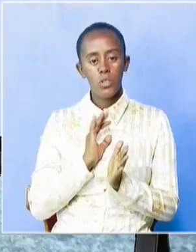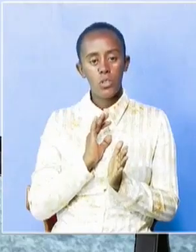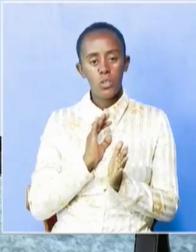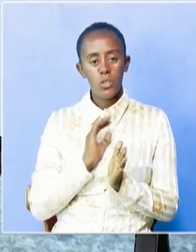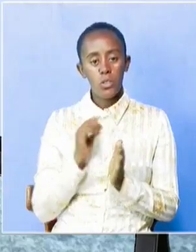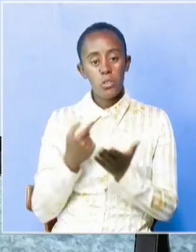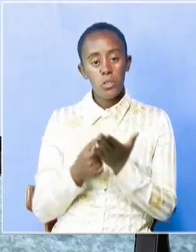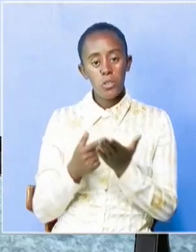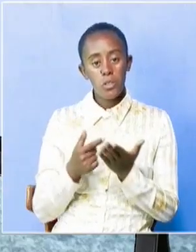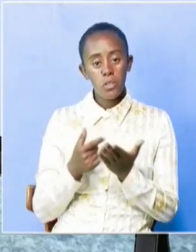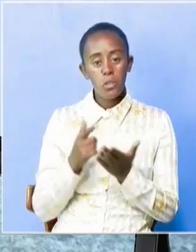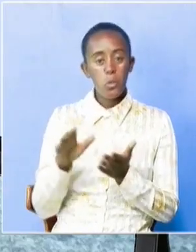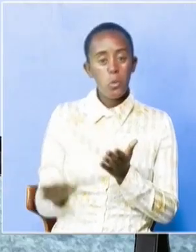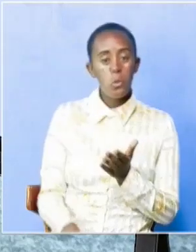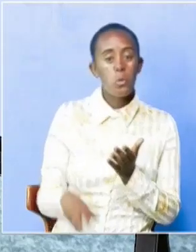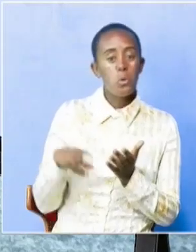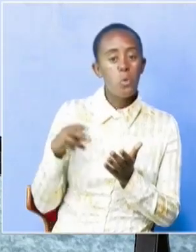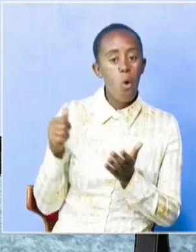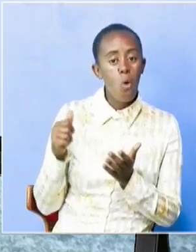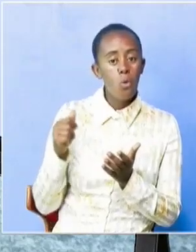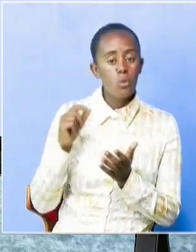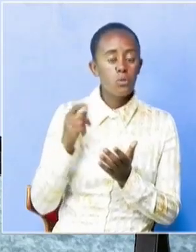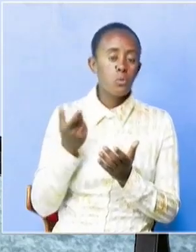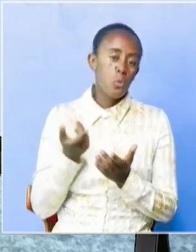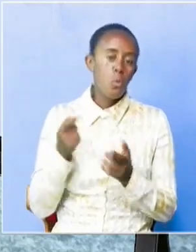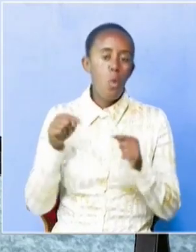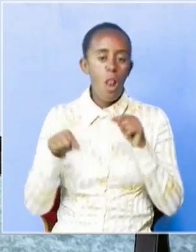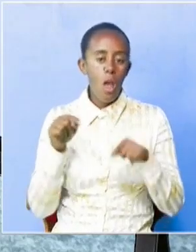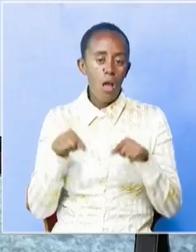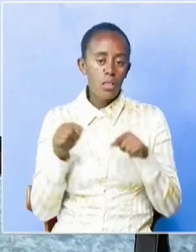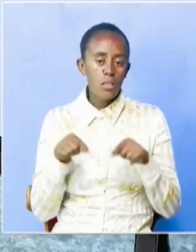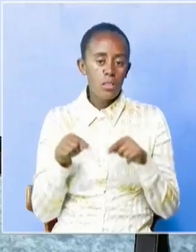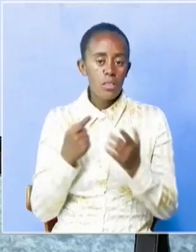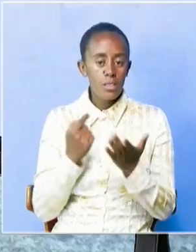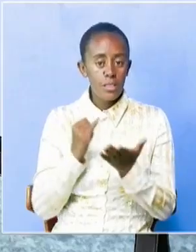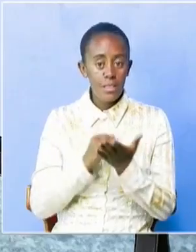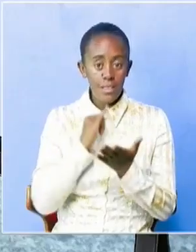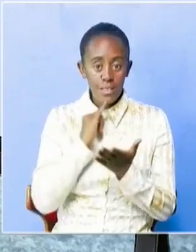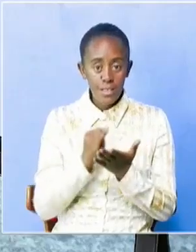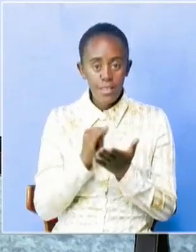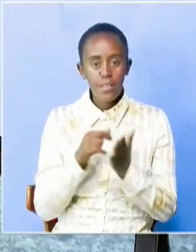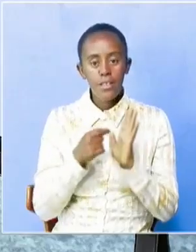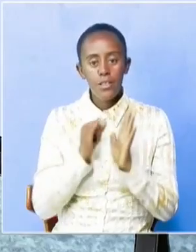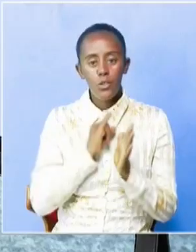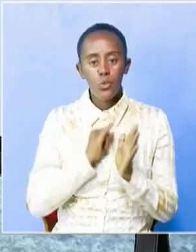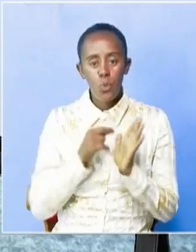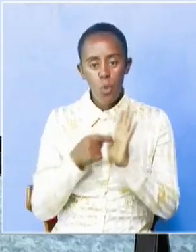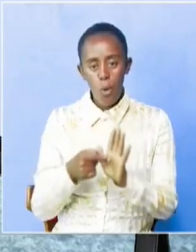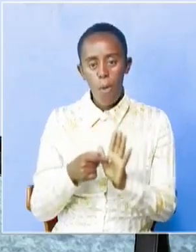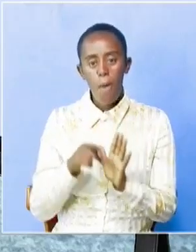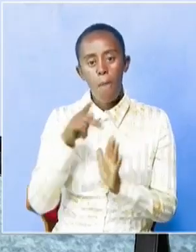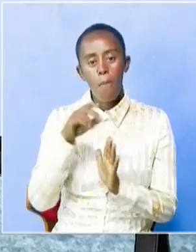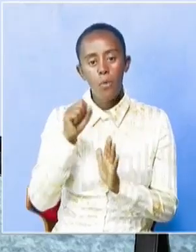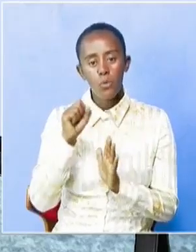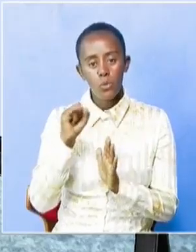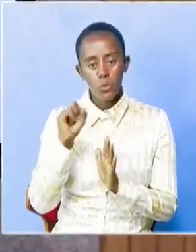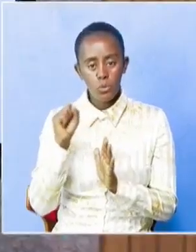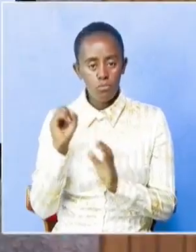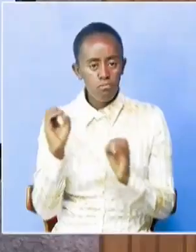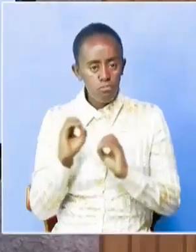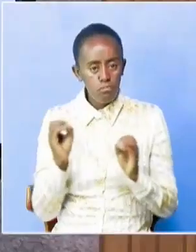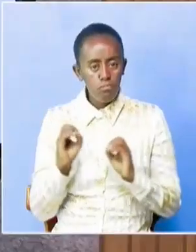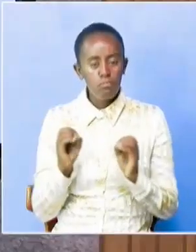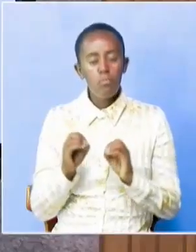in this case, the dog's legs, right? So it is showing possession. So we don't need to